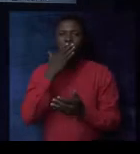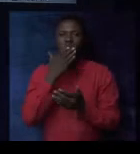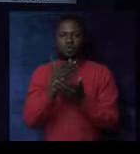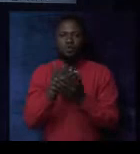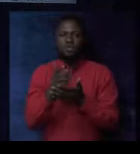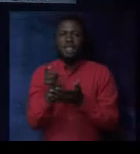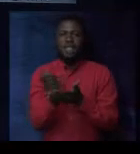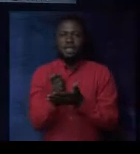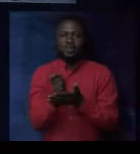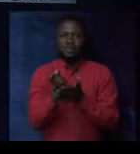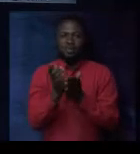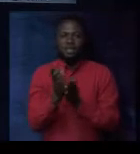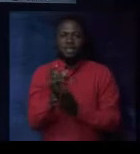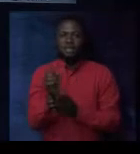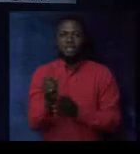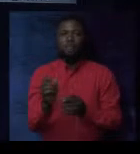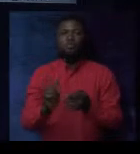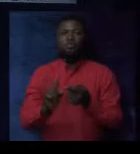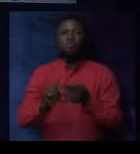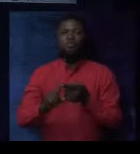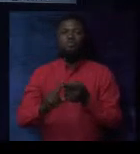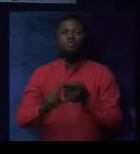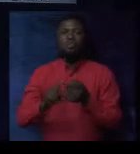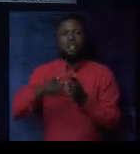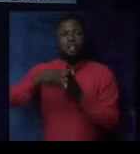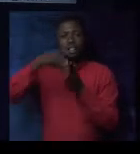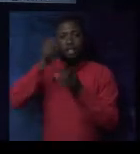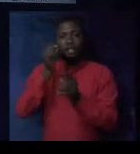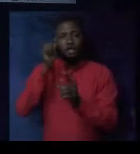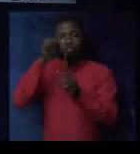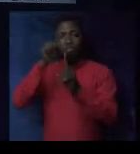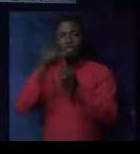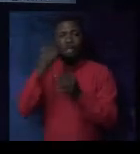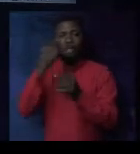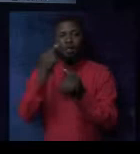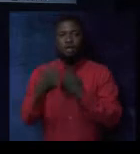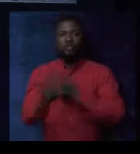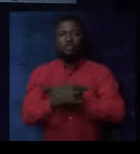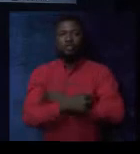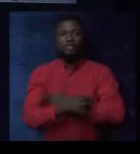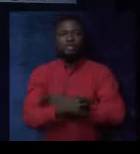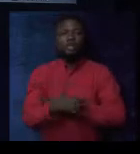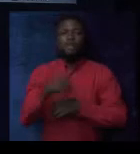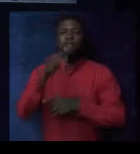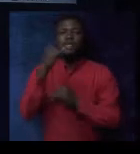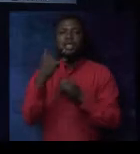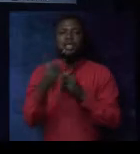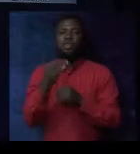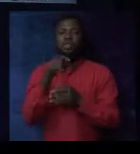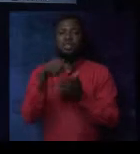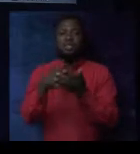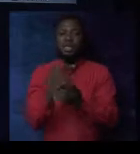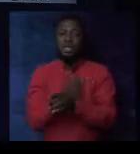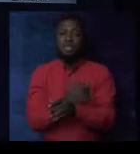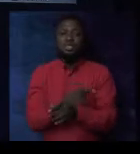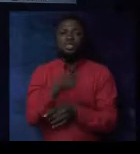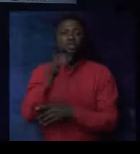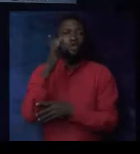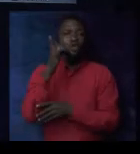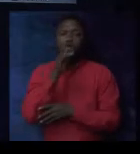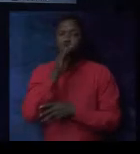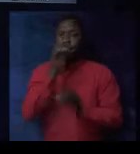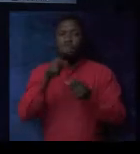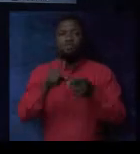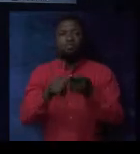are good writers. So the learning objective for today, by the end of this lesson, you